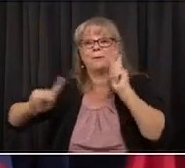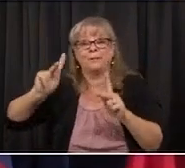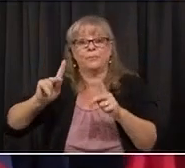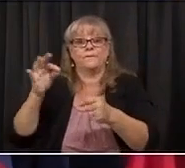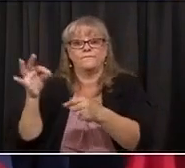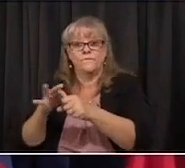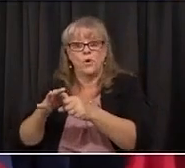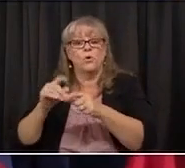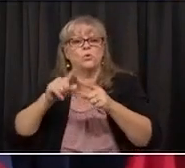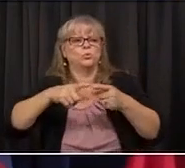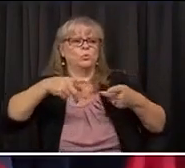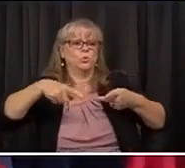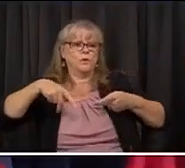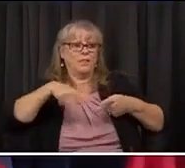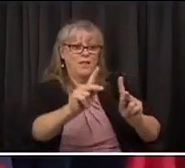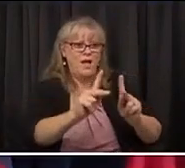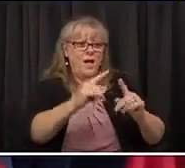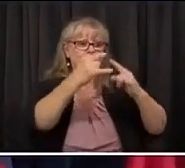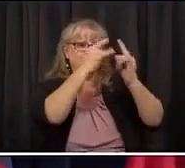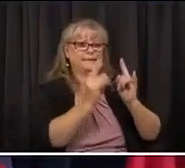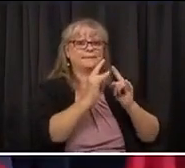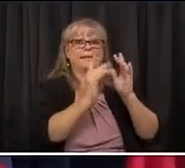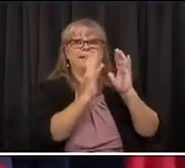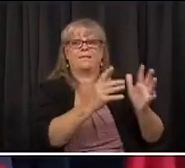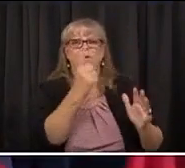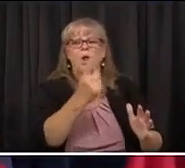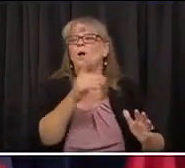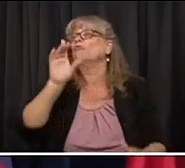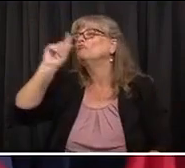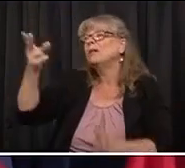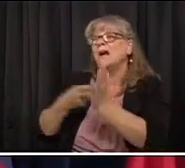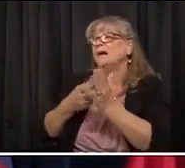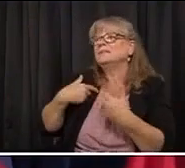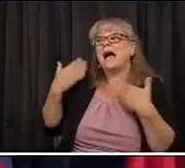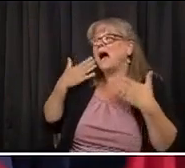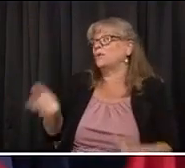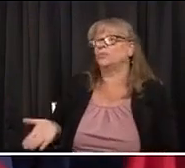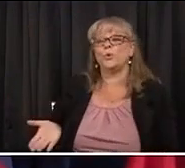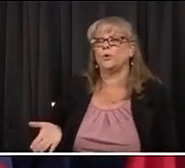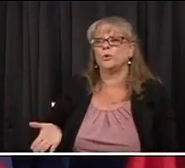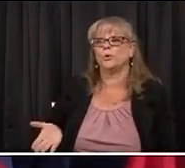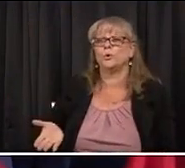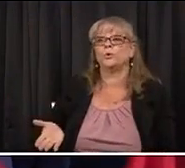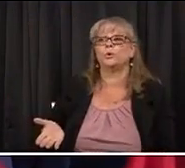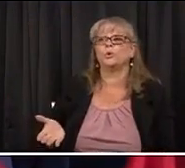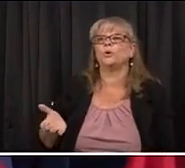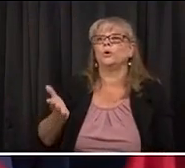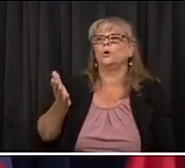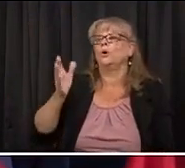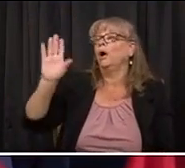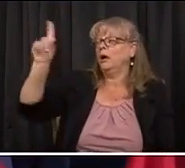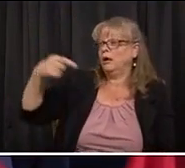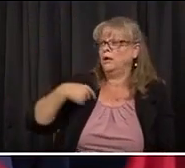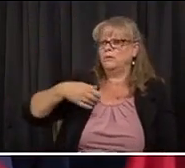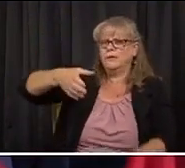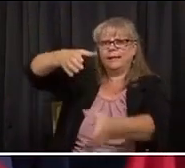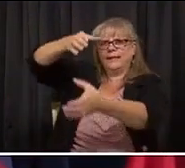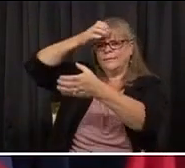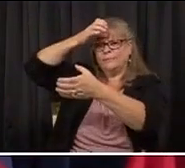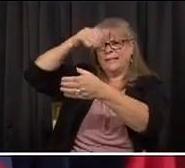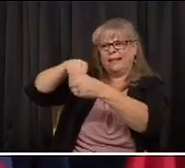people camping. And I believe, I'm no expert on municipal ordinances, but I believe that is illegal under Denver